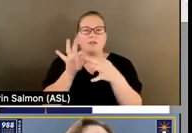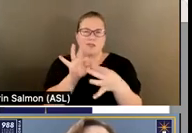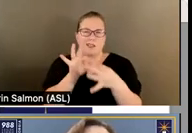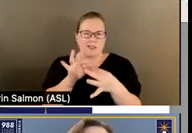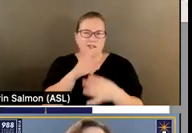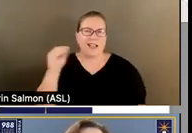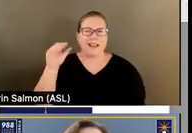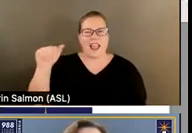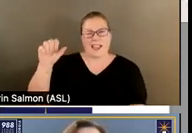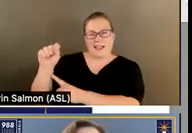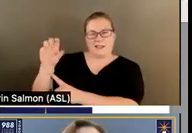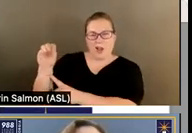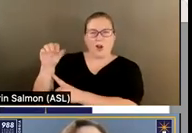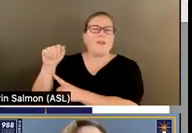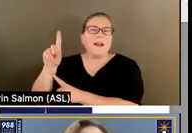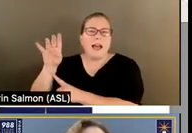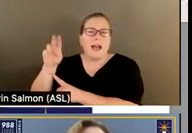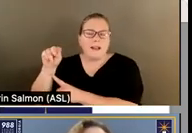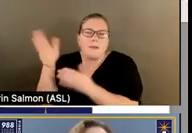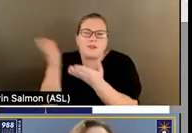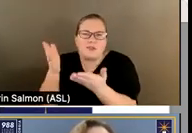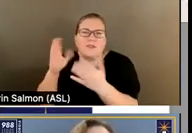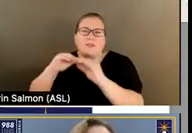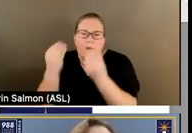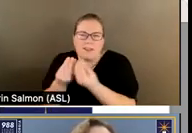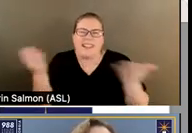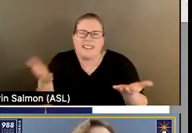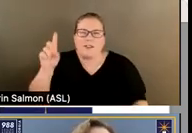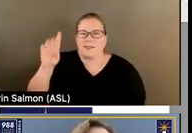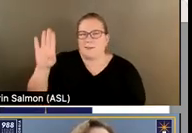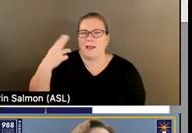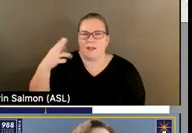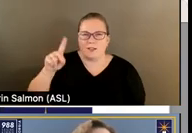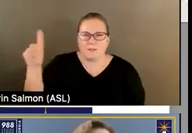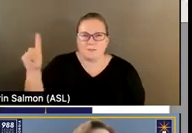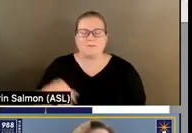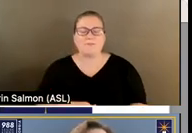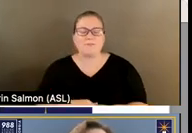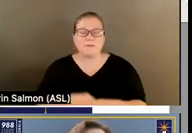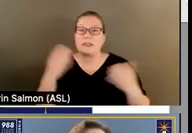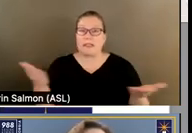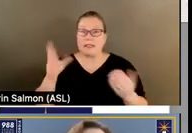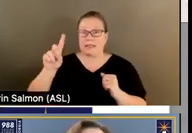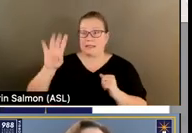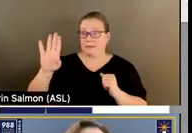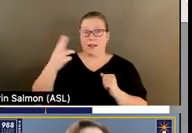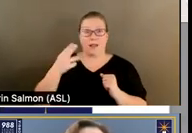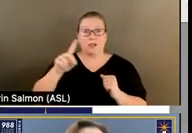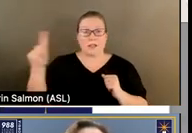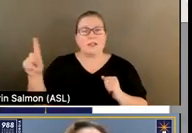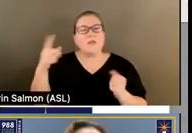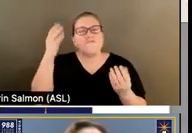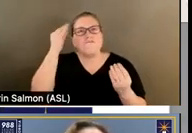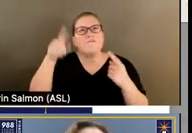Administrative Services Organization Coordination here at DBHDD. Here at DBHDD, we think about our 988 work in the